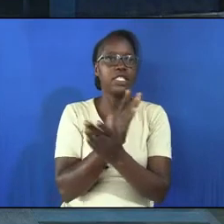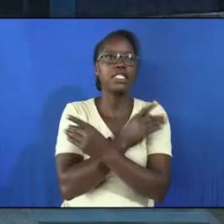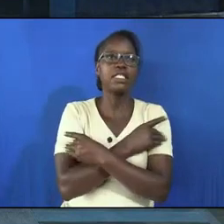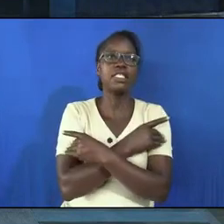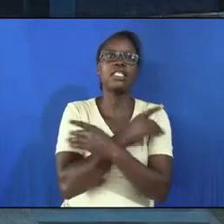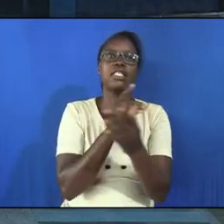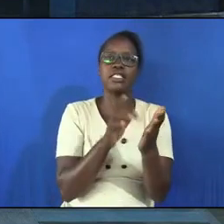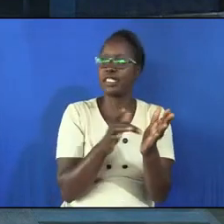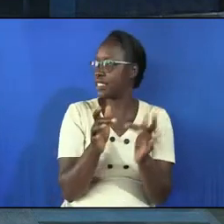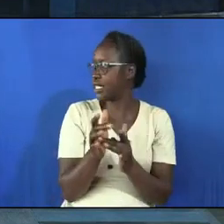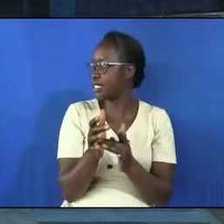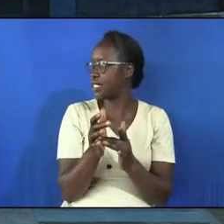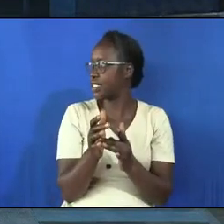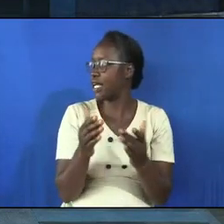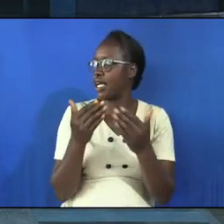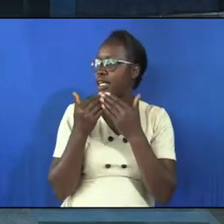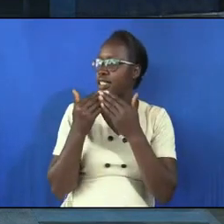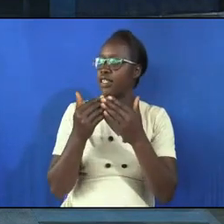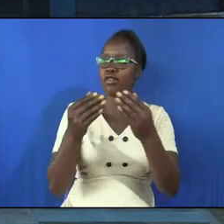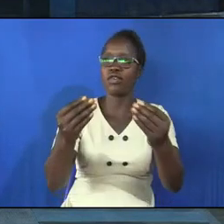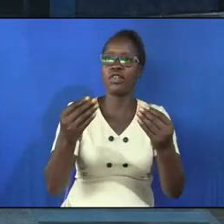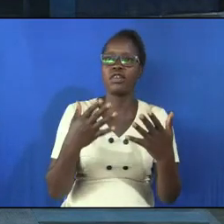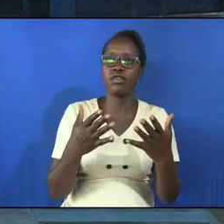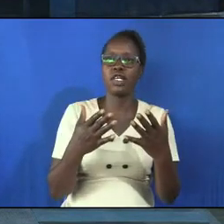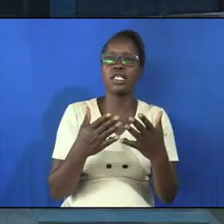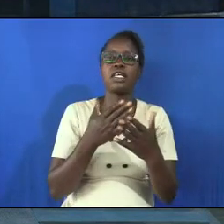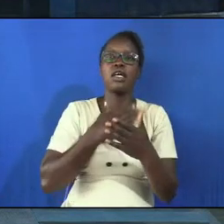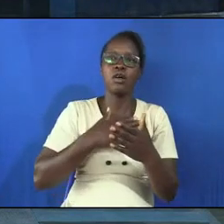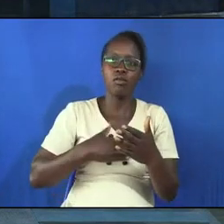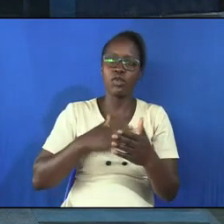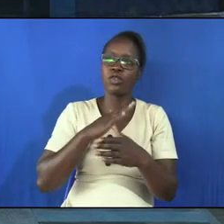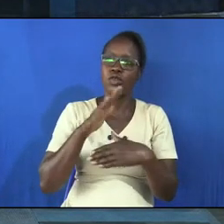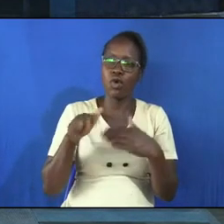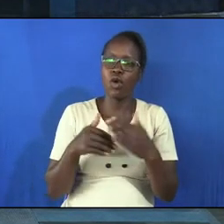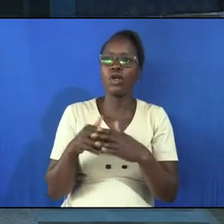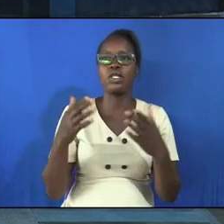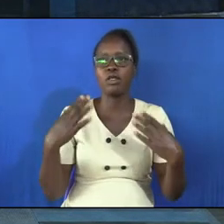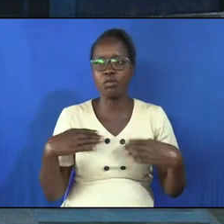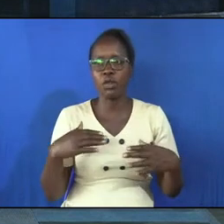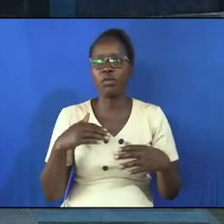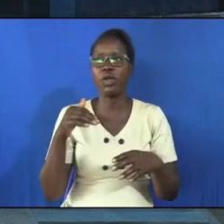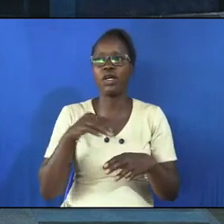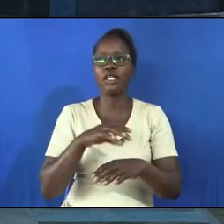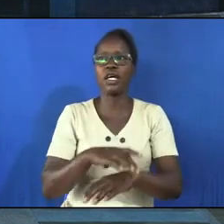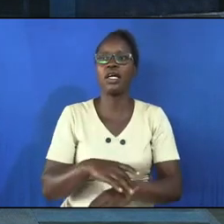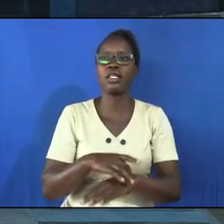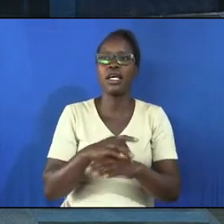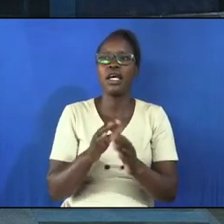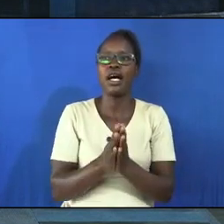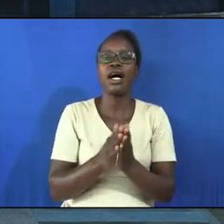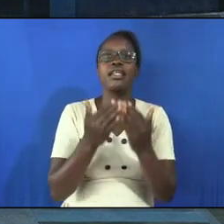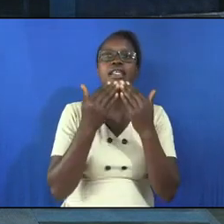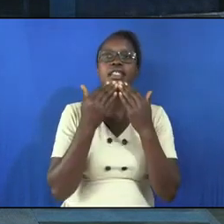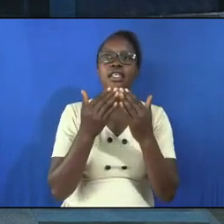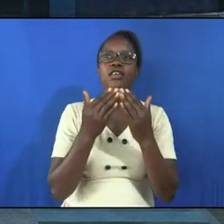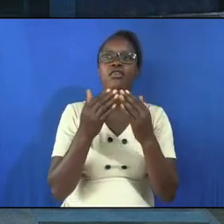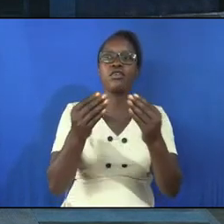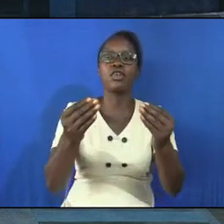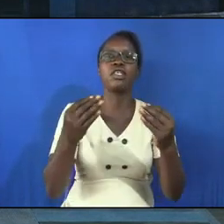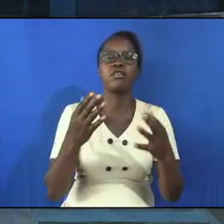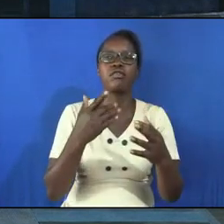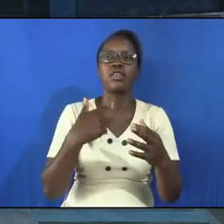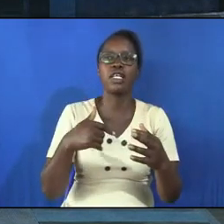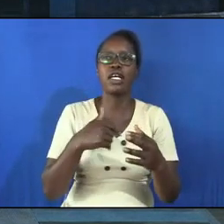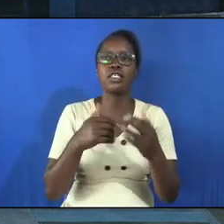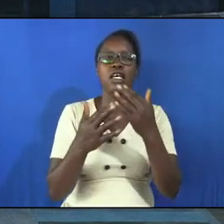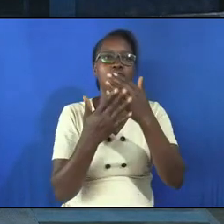Dear Jesus, thank you for giving us your body to all the people in the earth, and thank you for giving